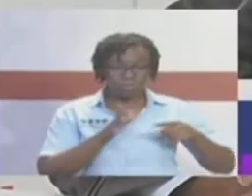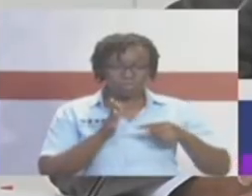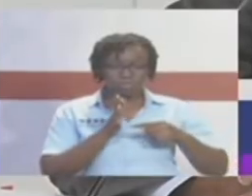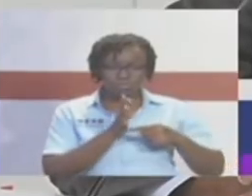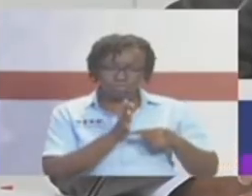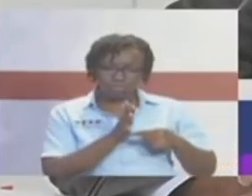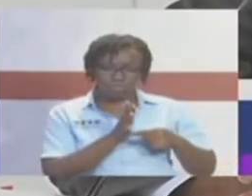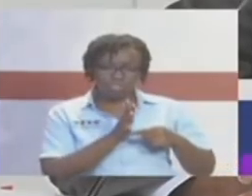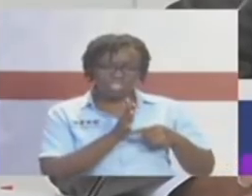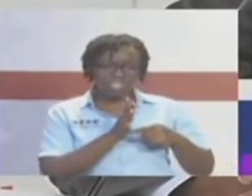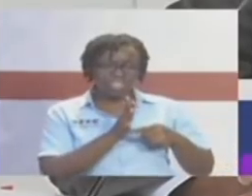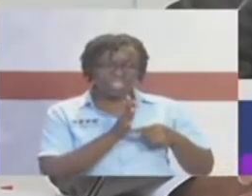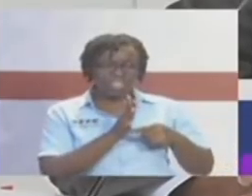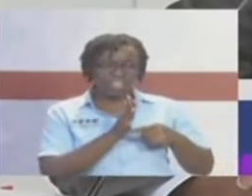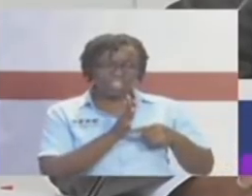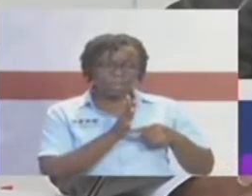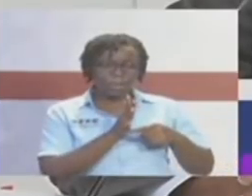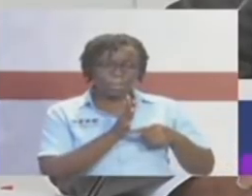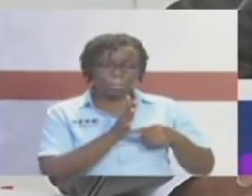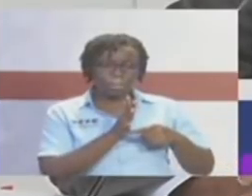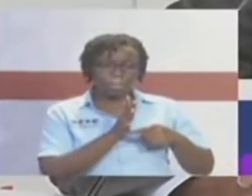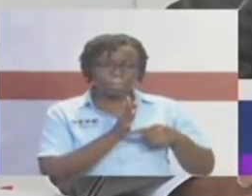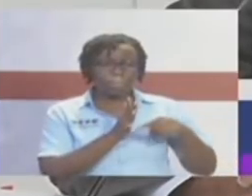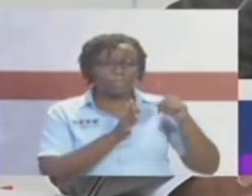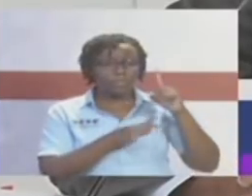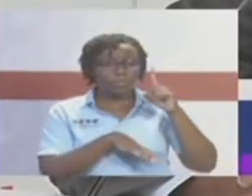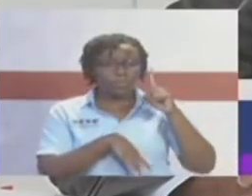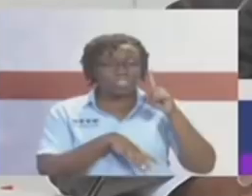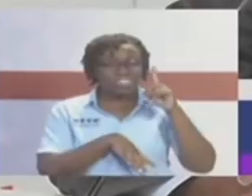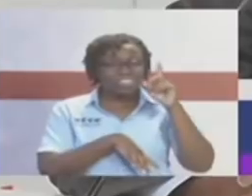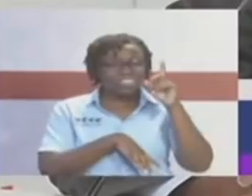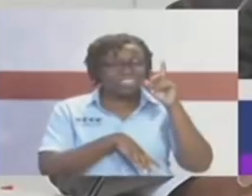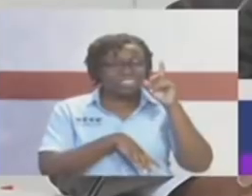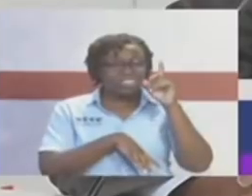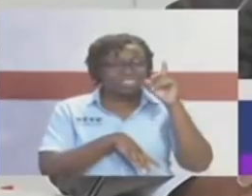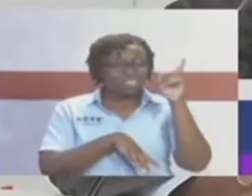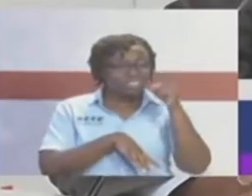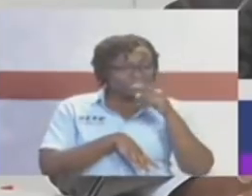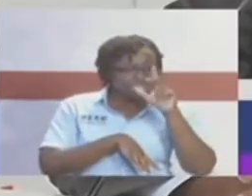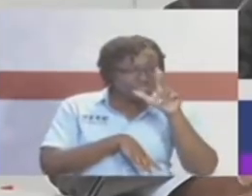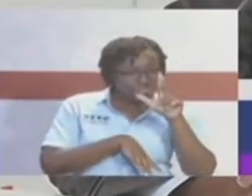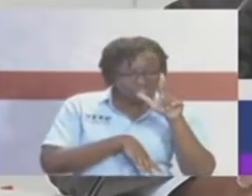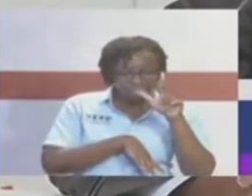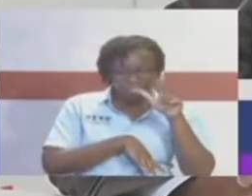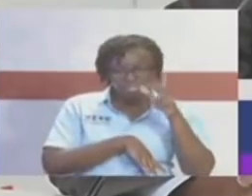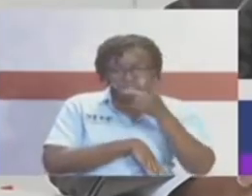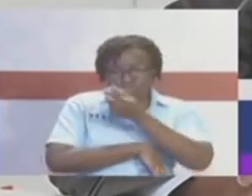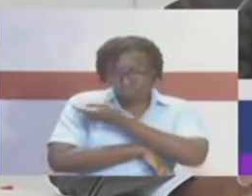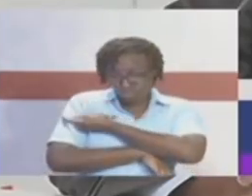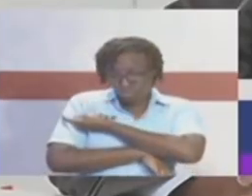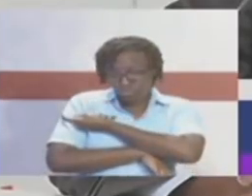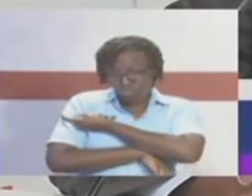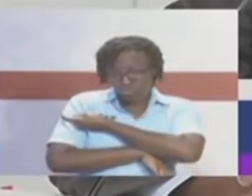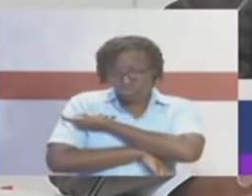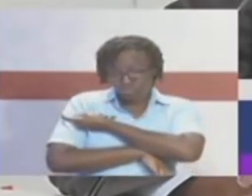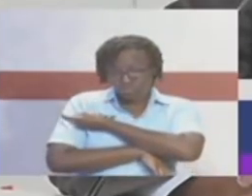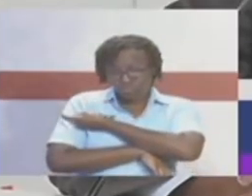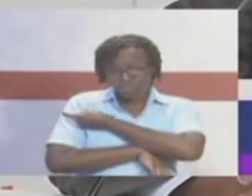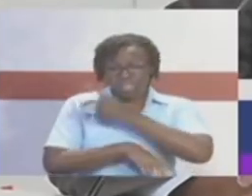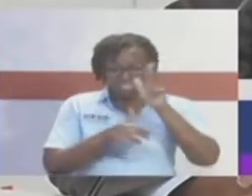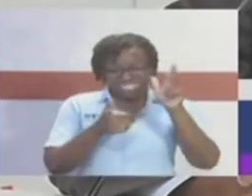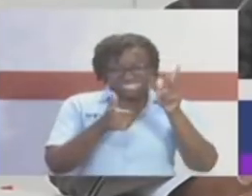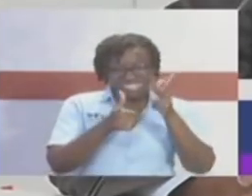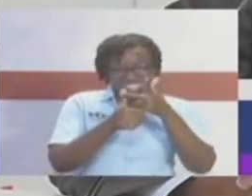direction that shows us a third dose of your vaccine does improve your antibody levels,